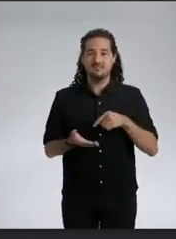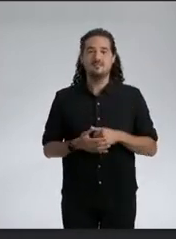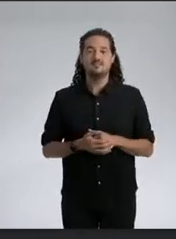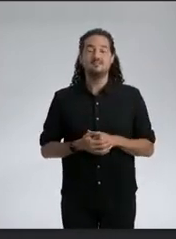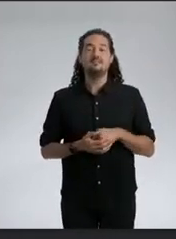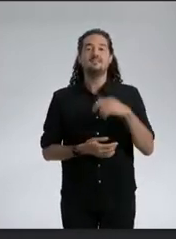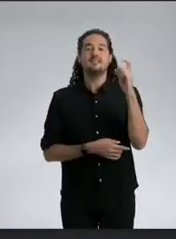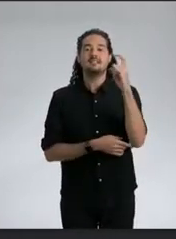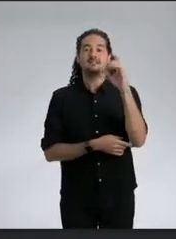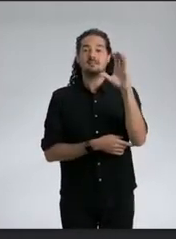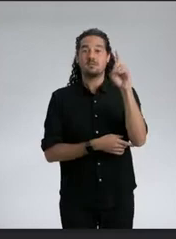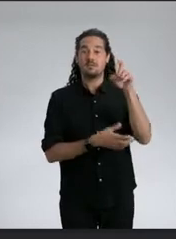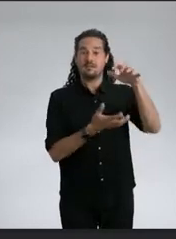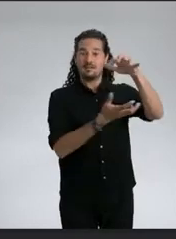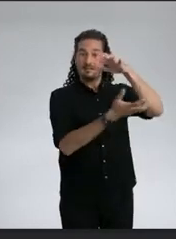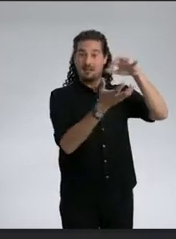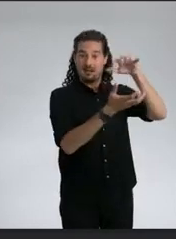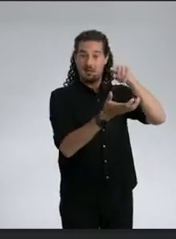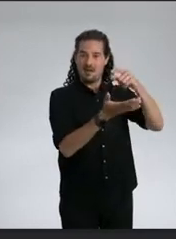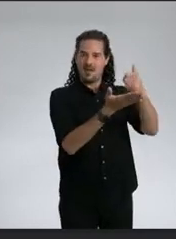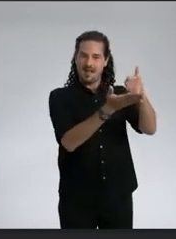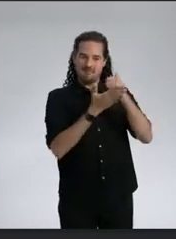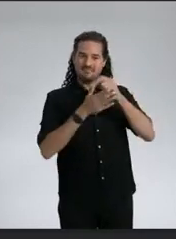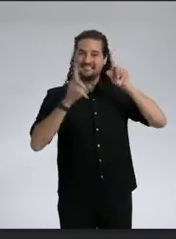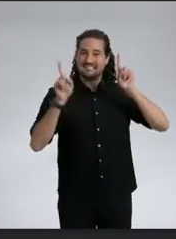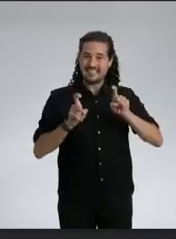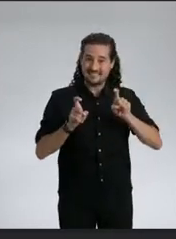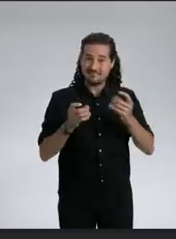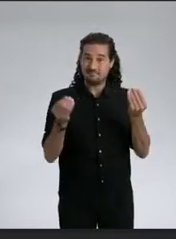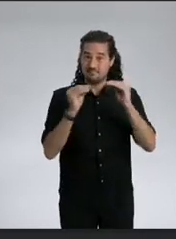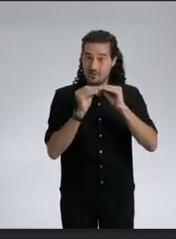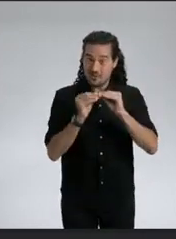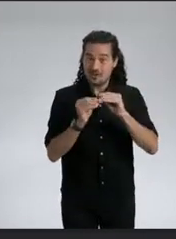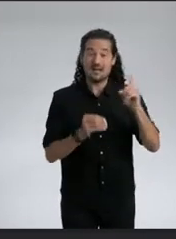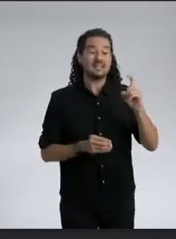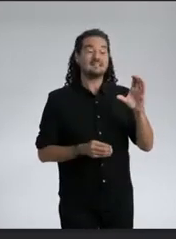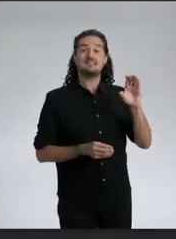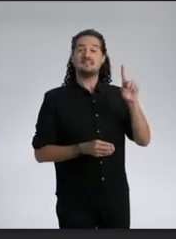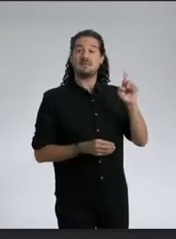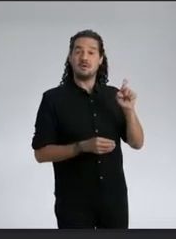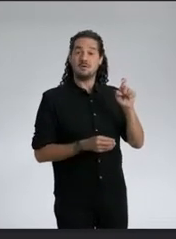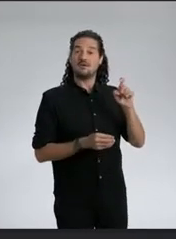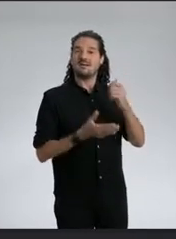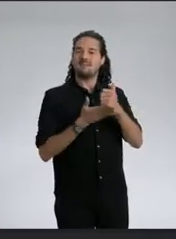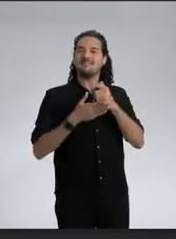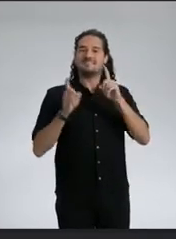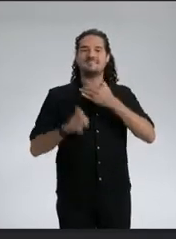test more, and Xcode 13 will help you test better.